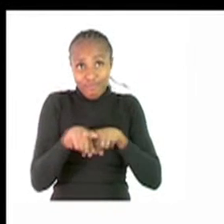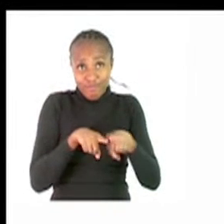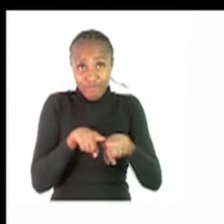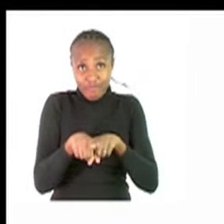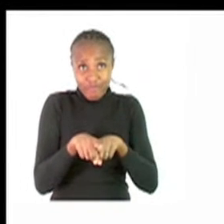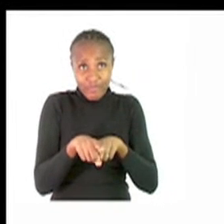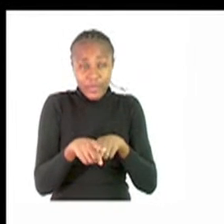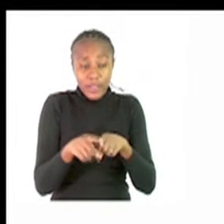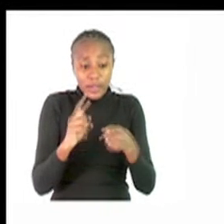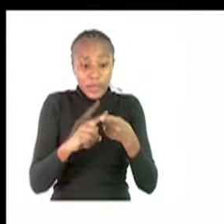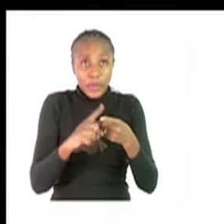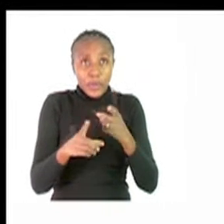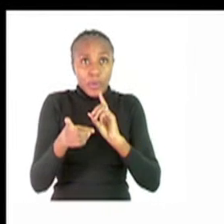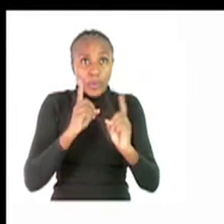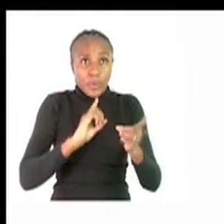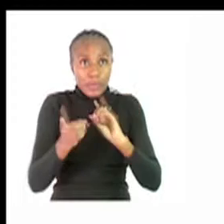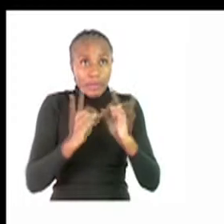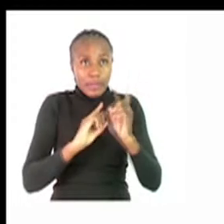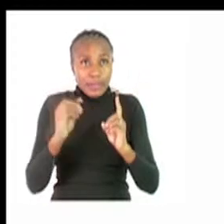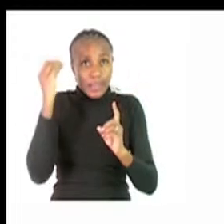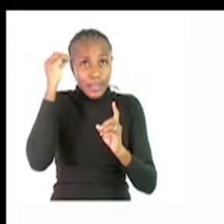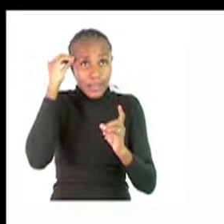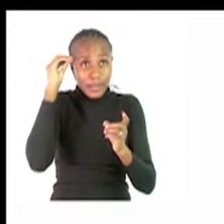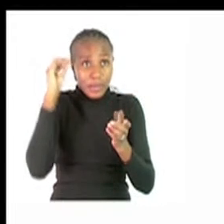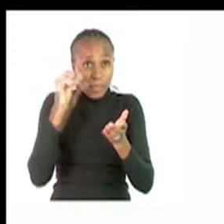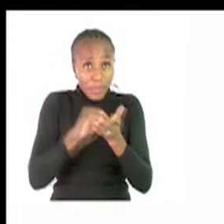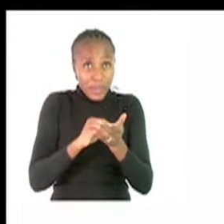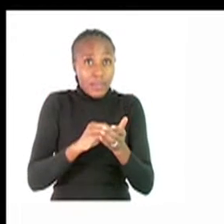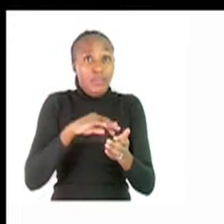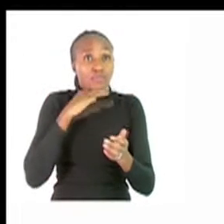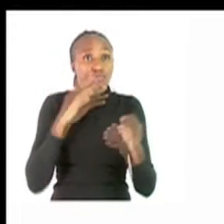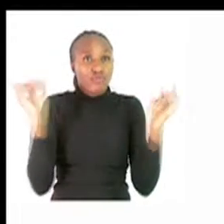Discuss the myth and taboos around HIV and AIDS.